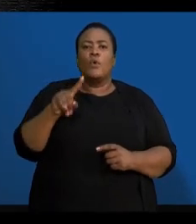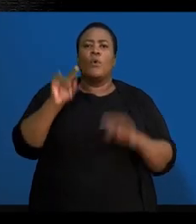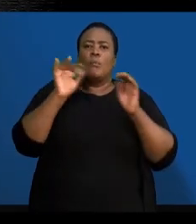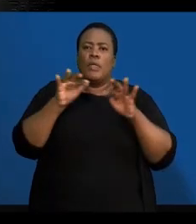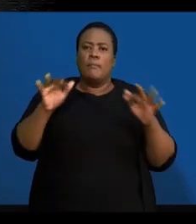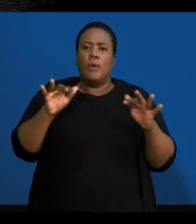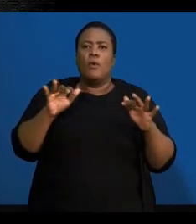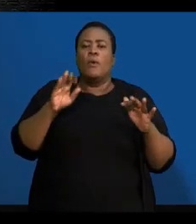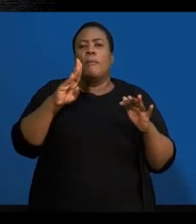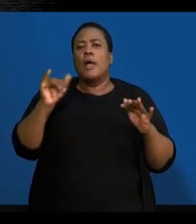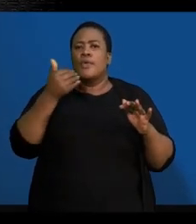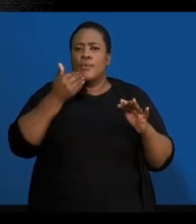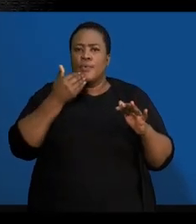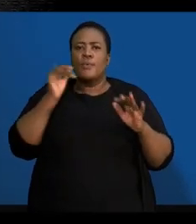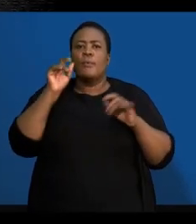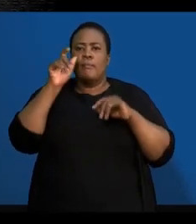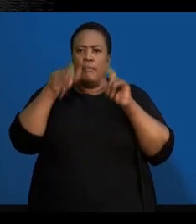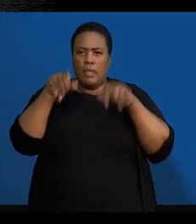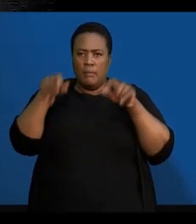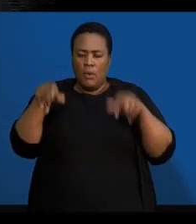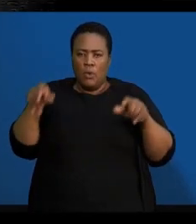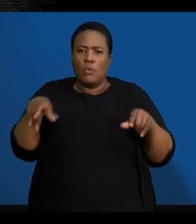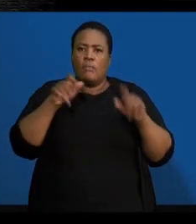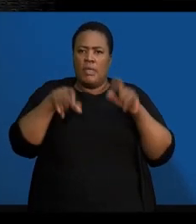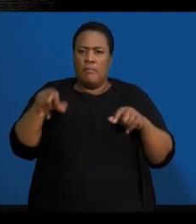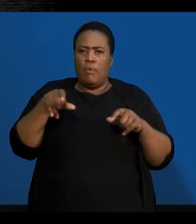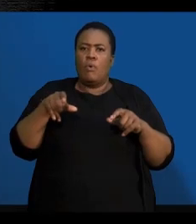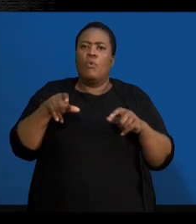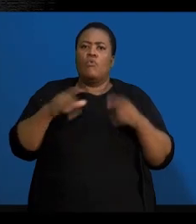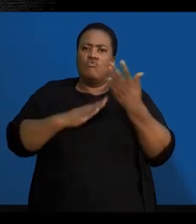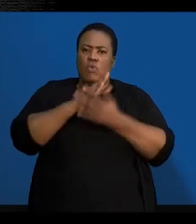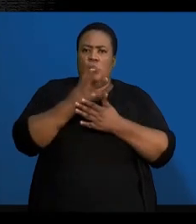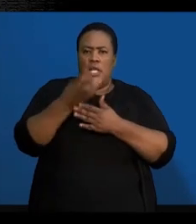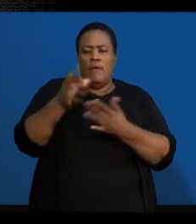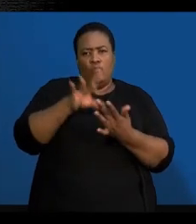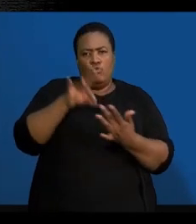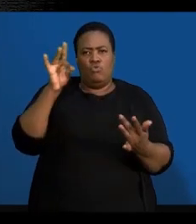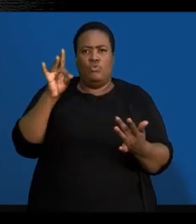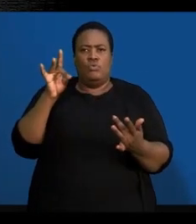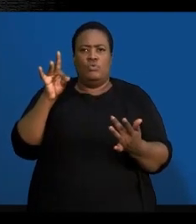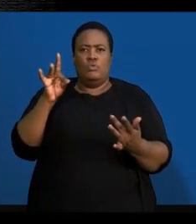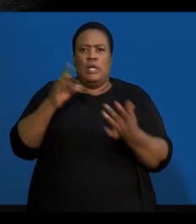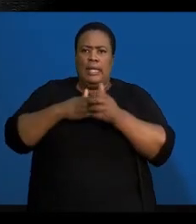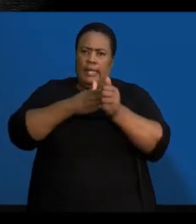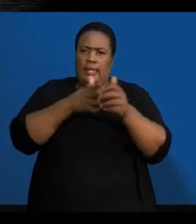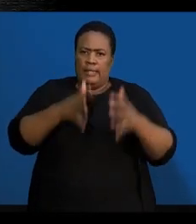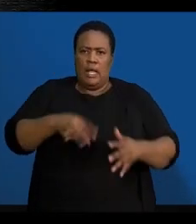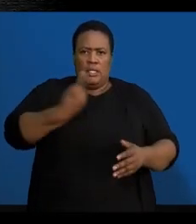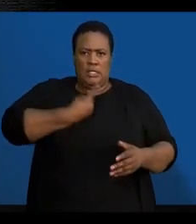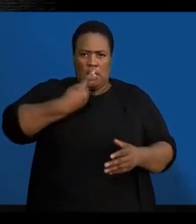citizens in a country to elect a leader of their choice, a political system that allows for freedom of speech, association, and the press,